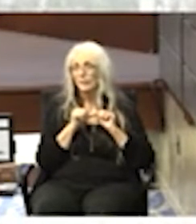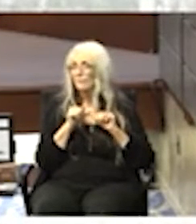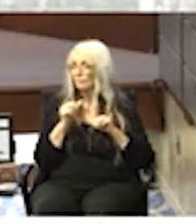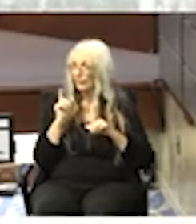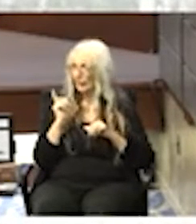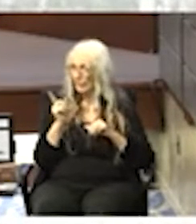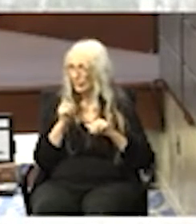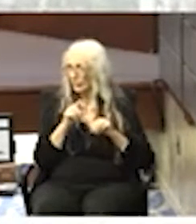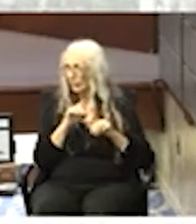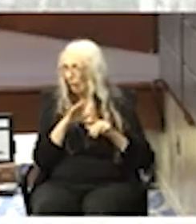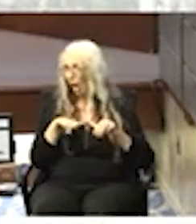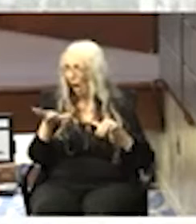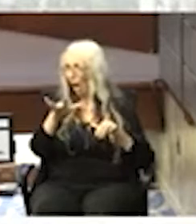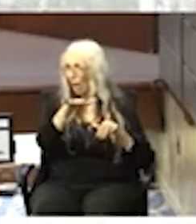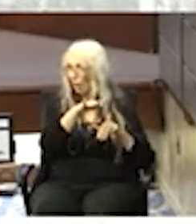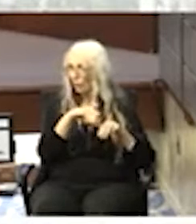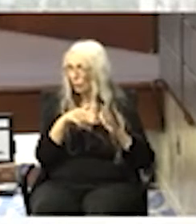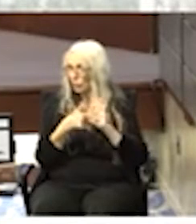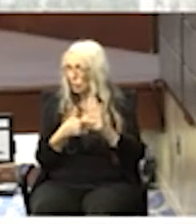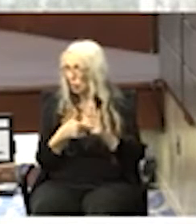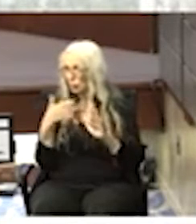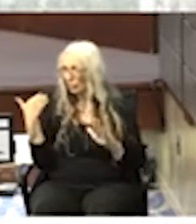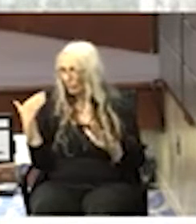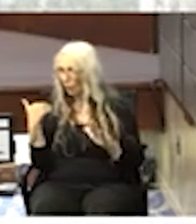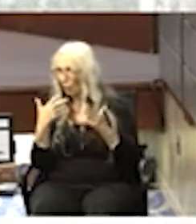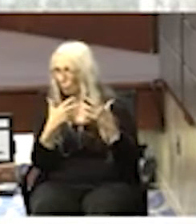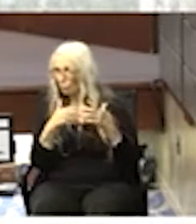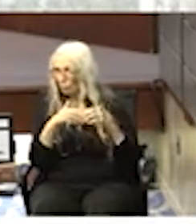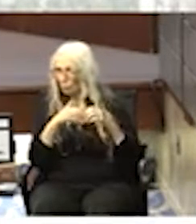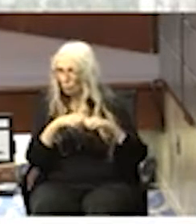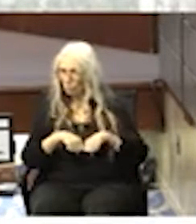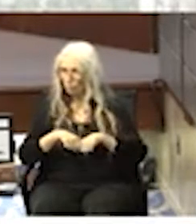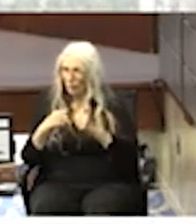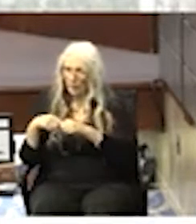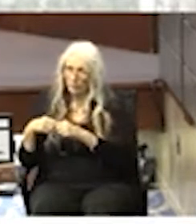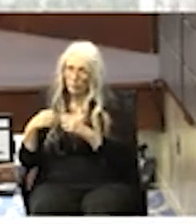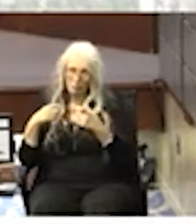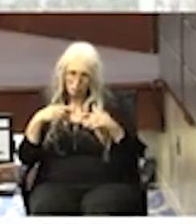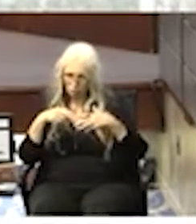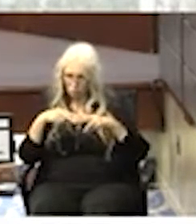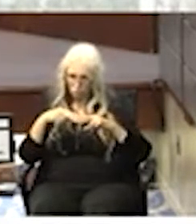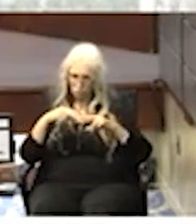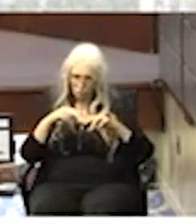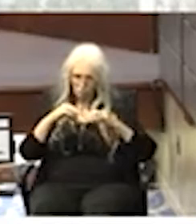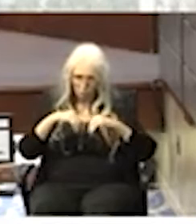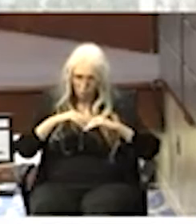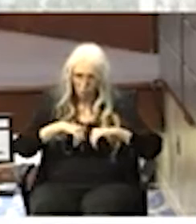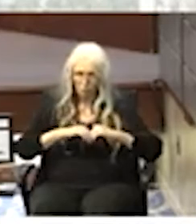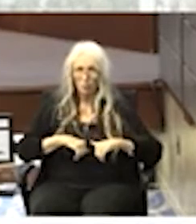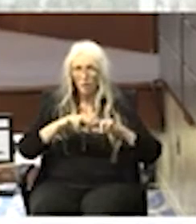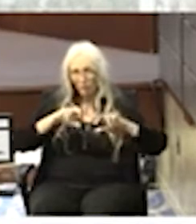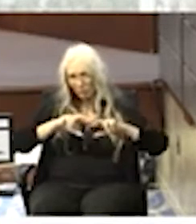This is the overall illustrative. What we showed you a minute ago was kind of the breakdown of the programming, but you can start to see how that landscape comes out